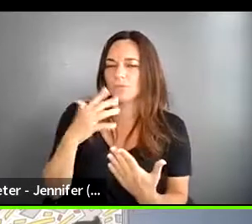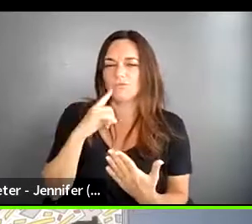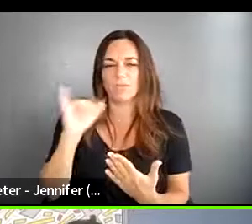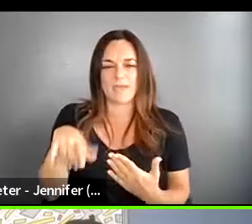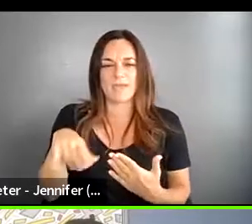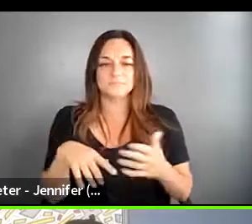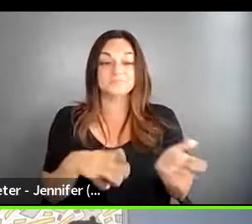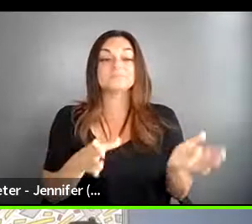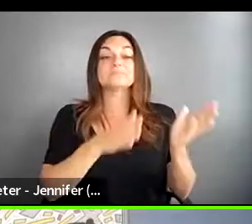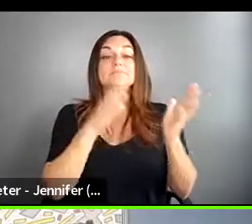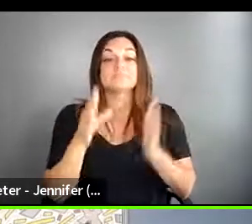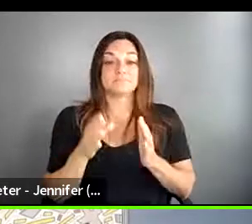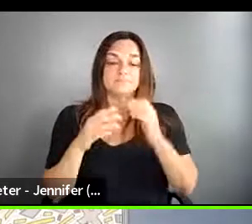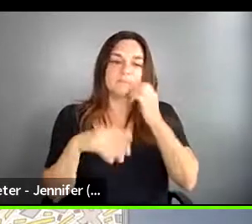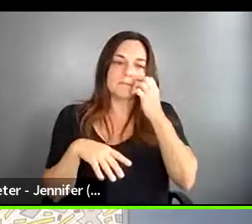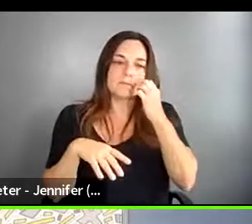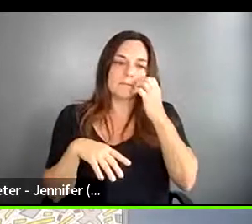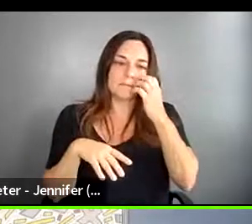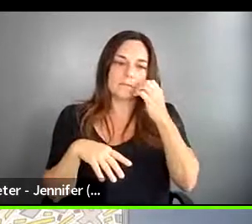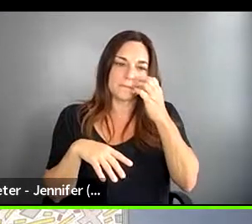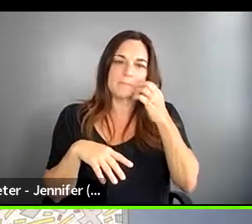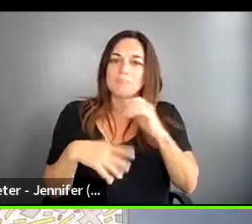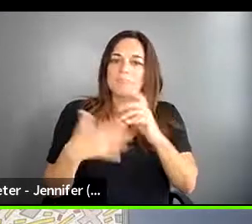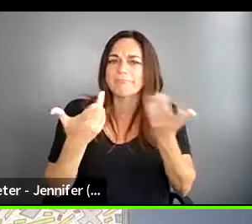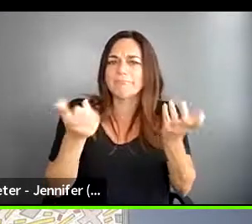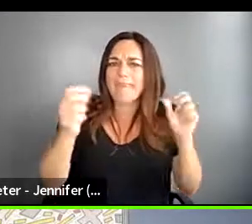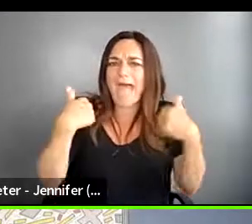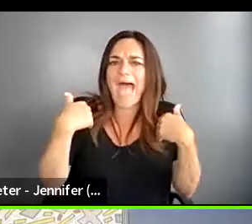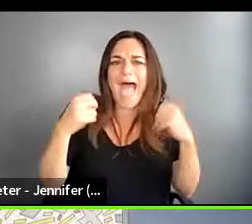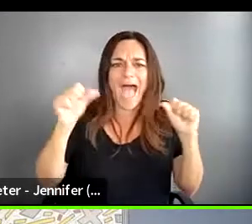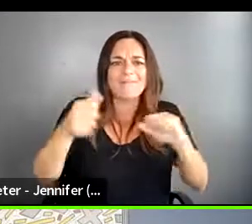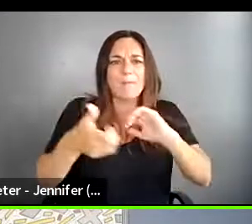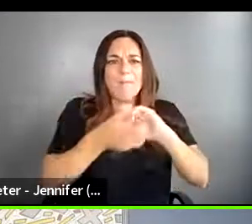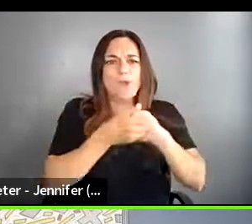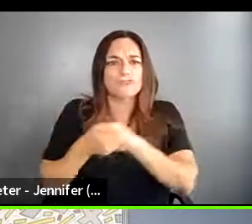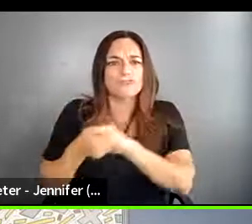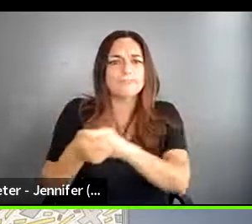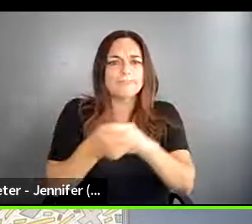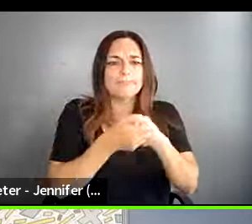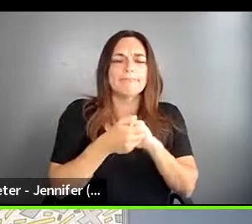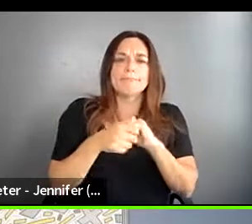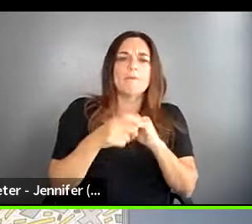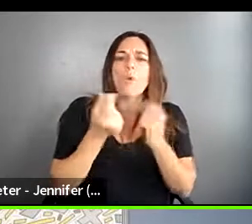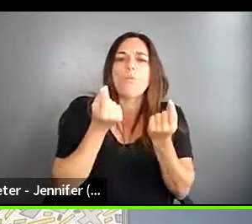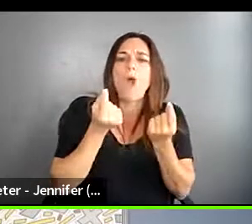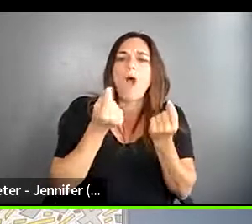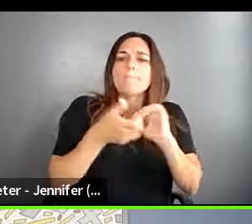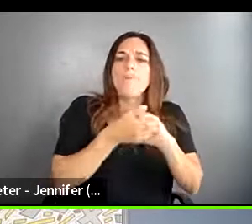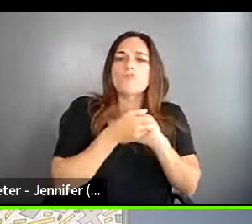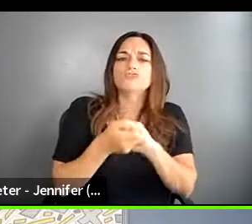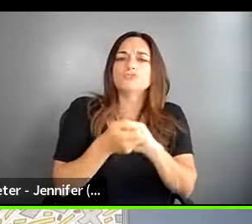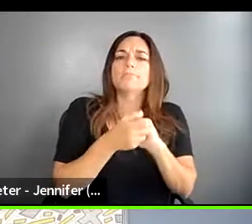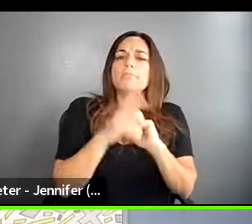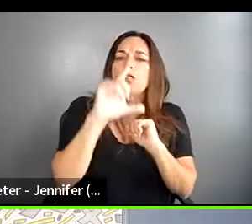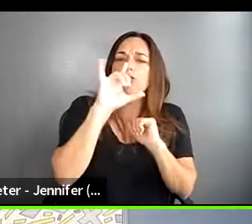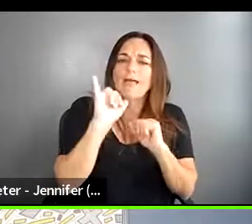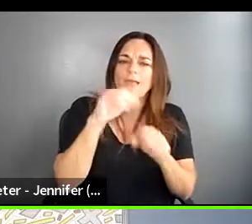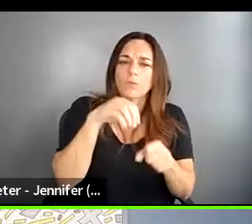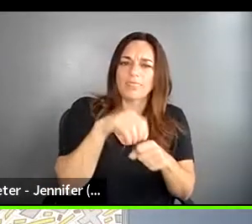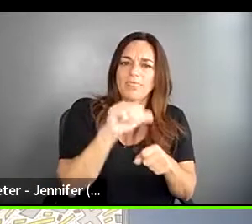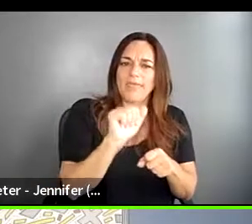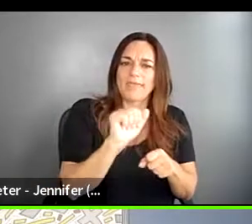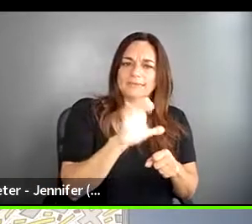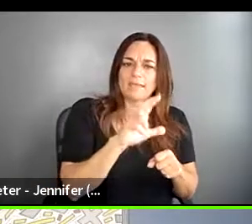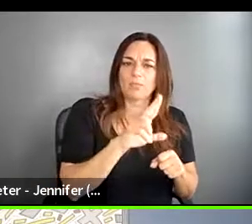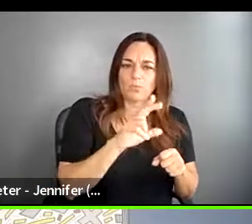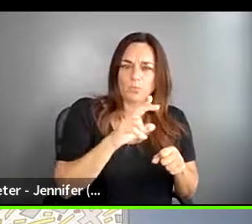But similarly, there's power in partnerships, right? And how building power takes community. What does partnerships with ACLU and other